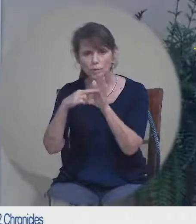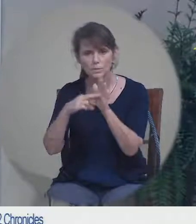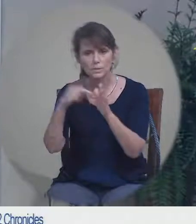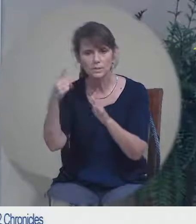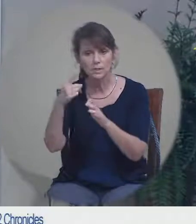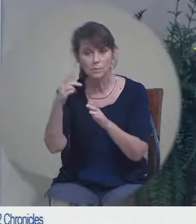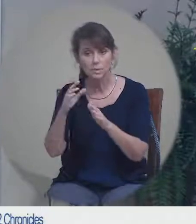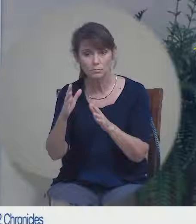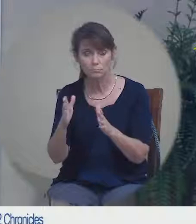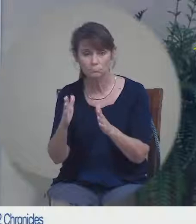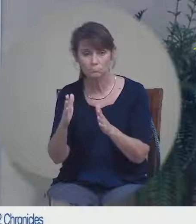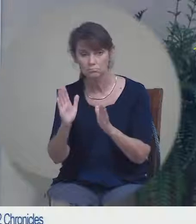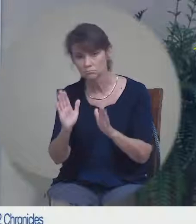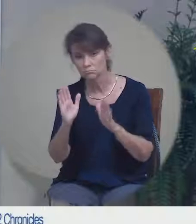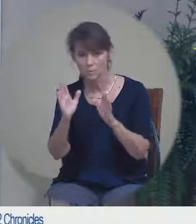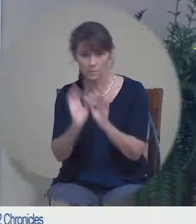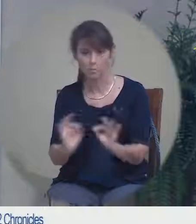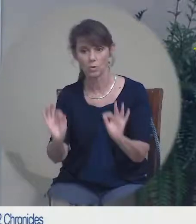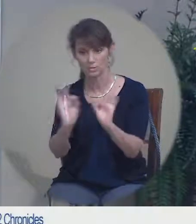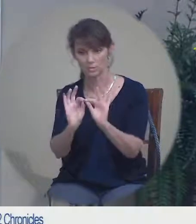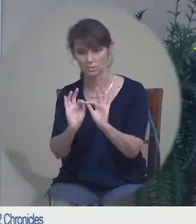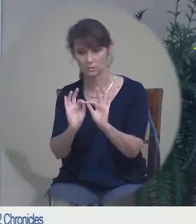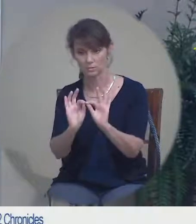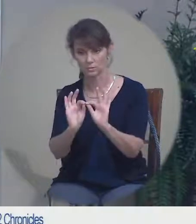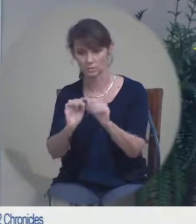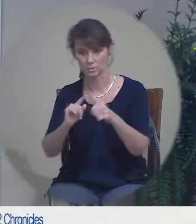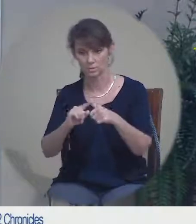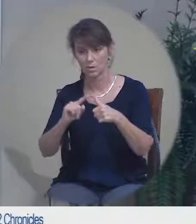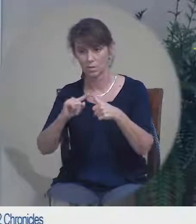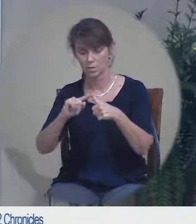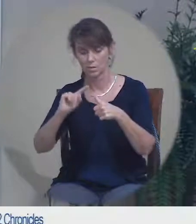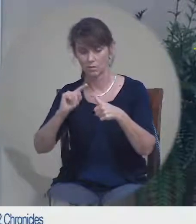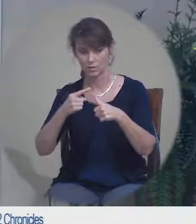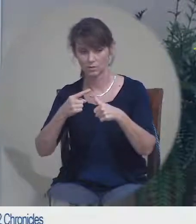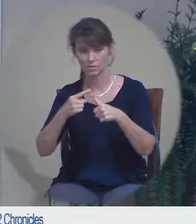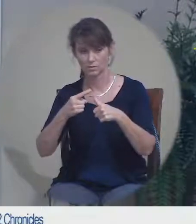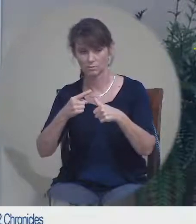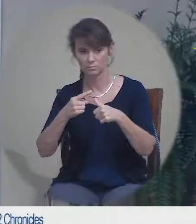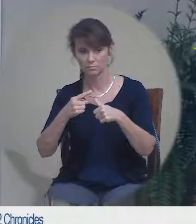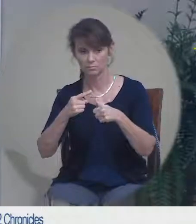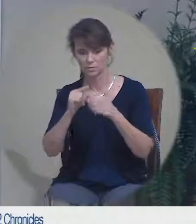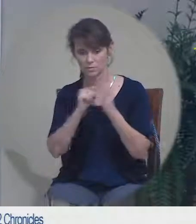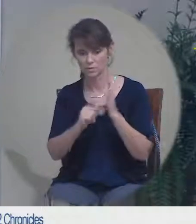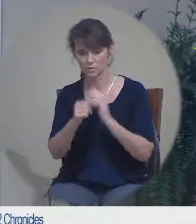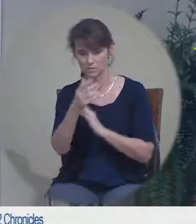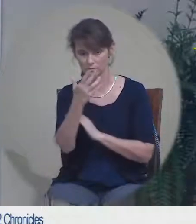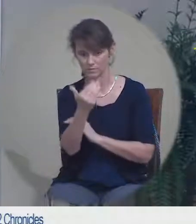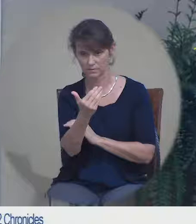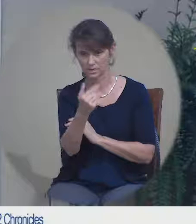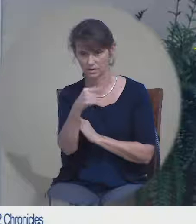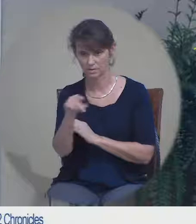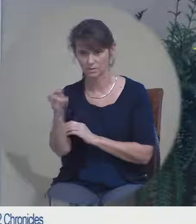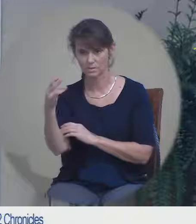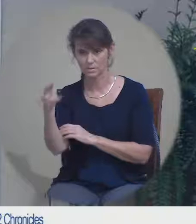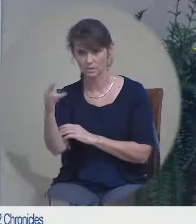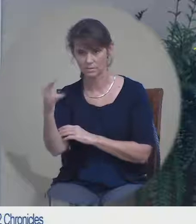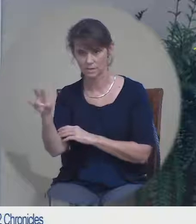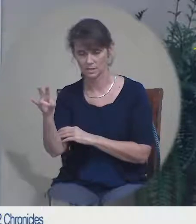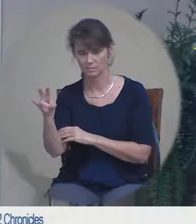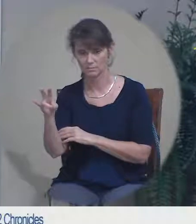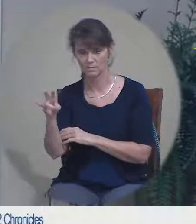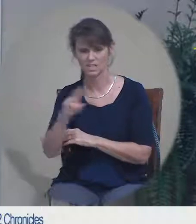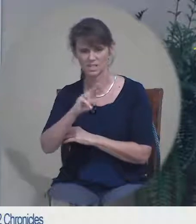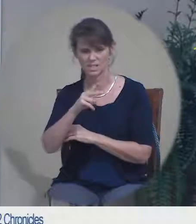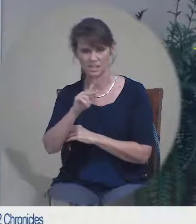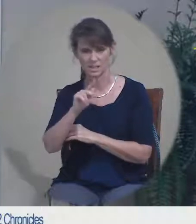you see that when we kind of go through that. The first one is found in verses 15 through 17 of 2 Kings